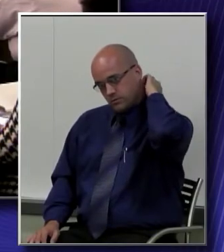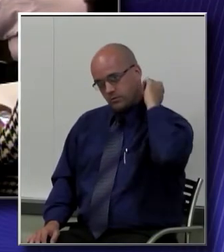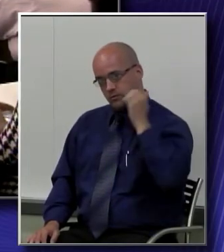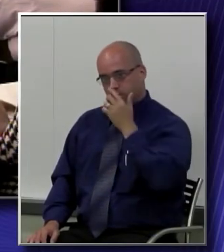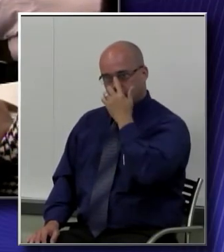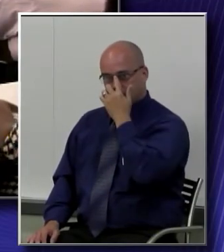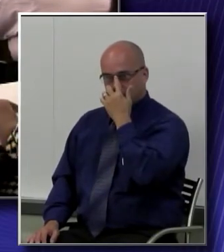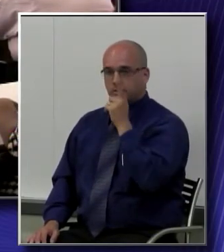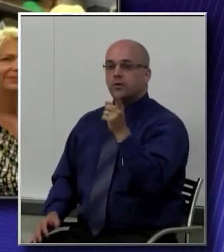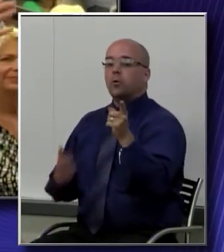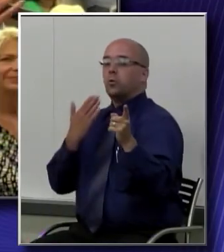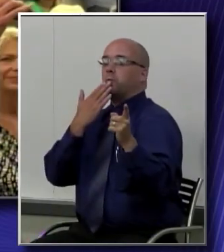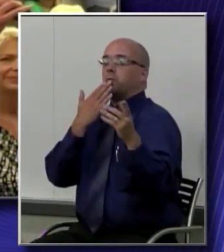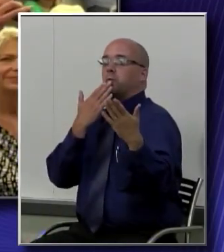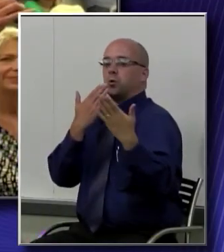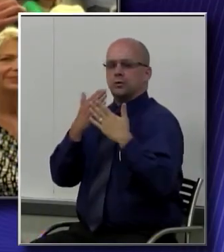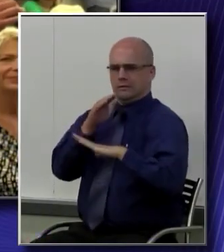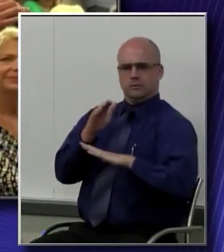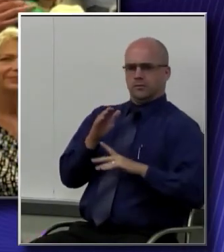Good evening.